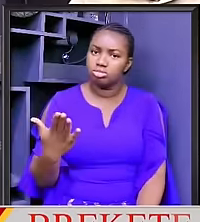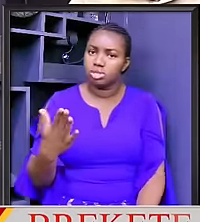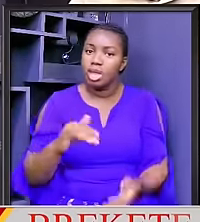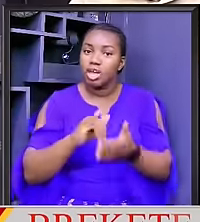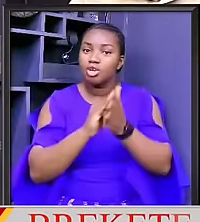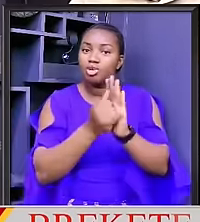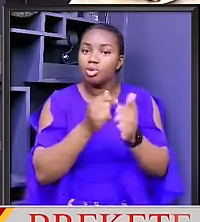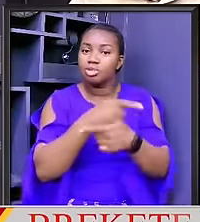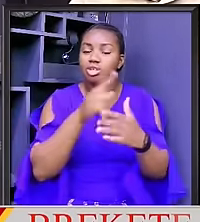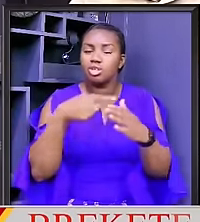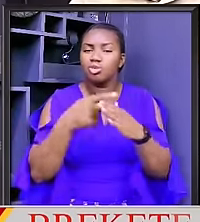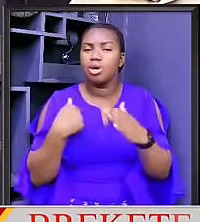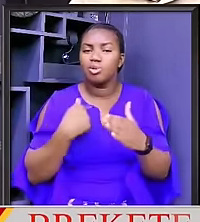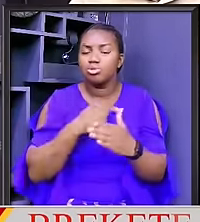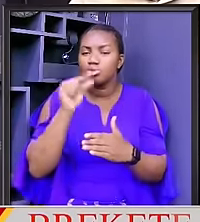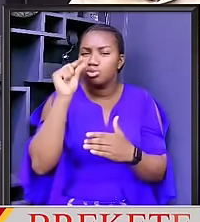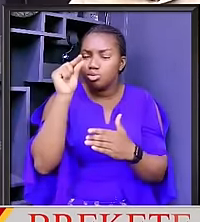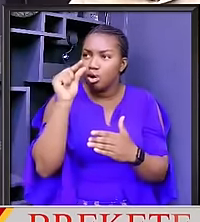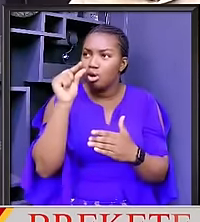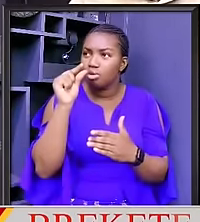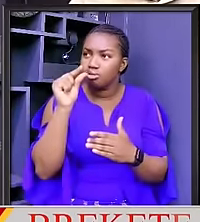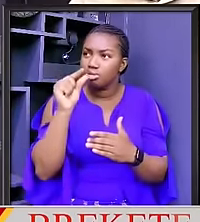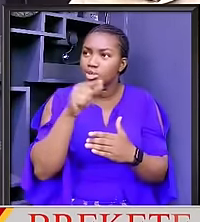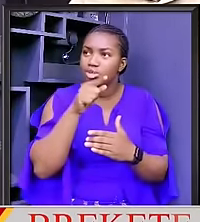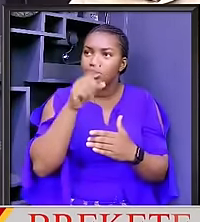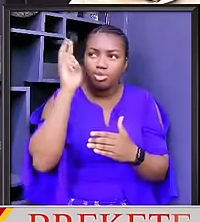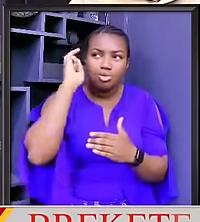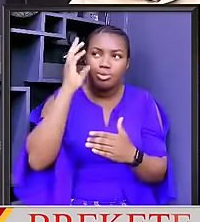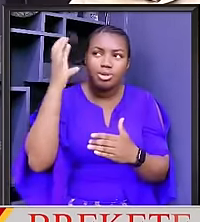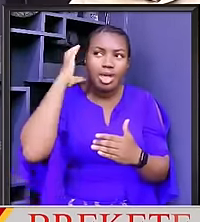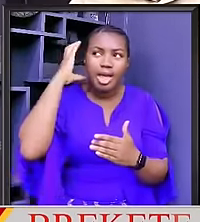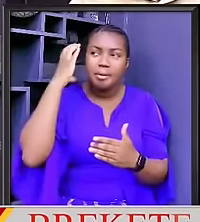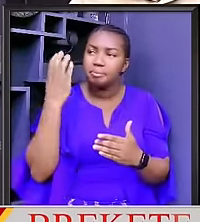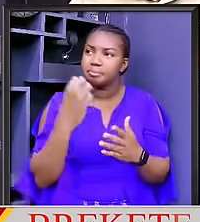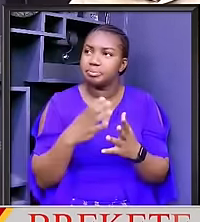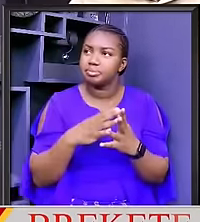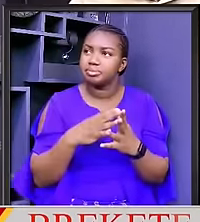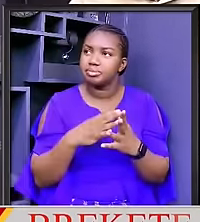Those days, when we were small, you go hear,